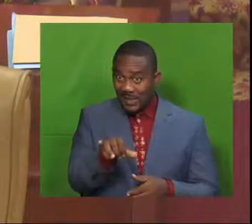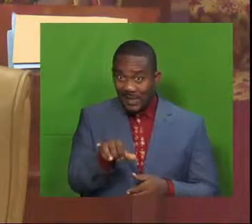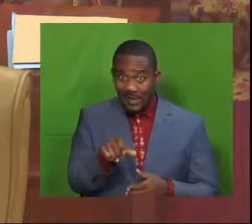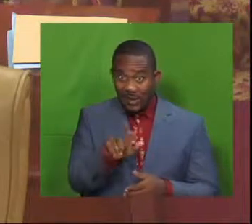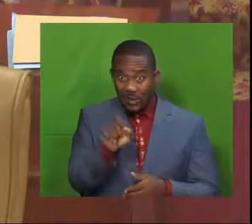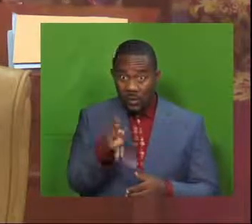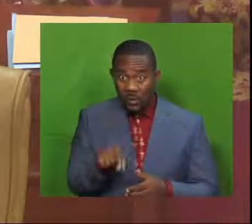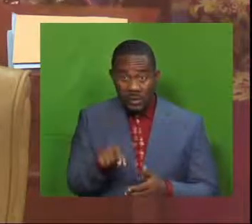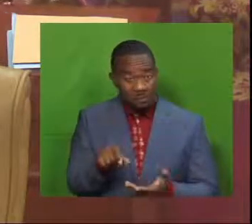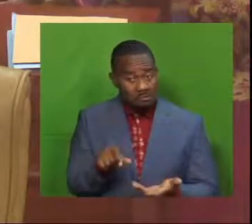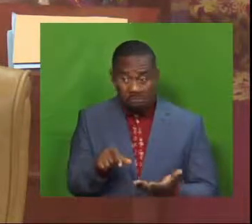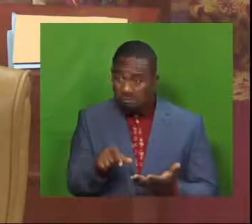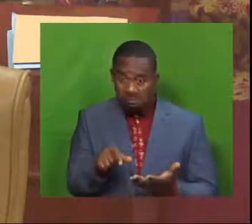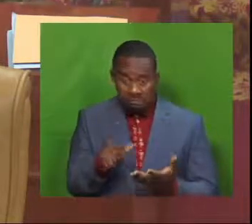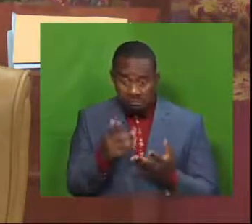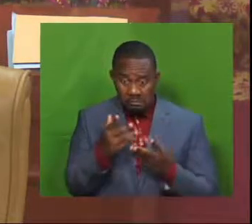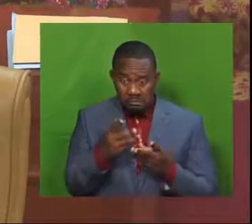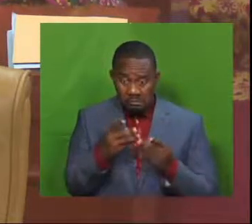radar of the